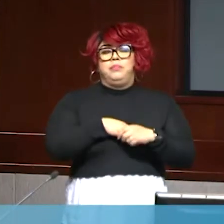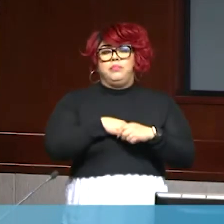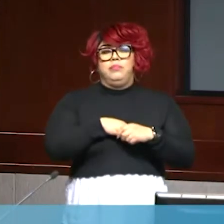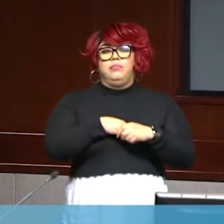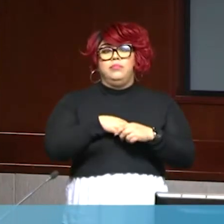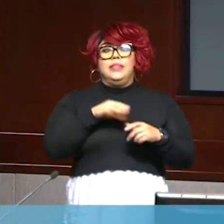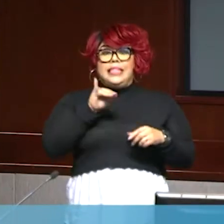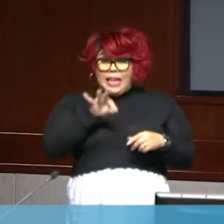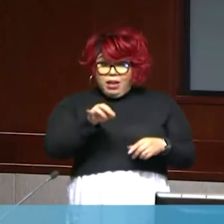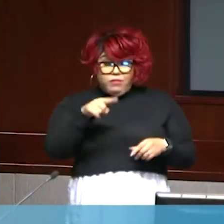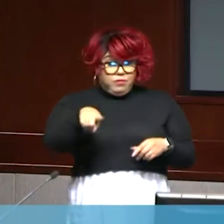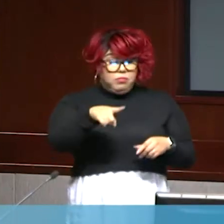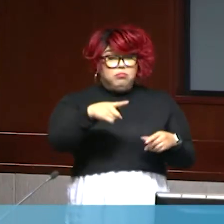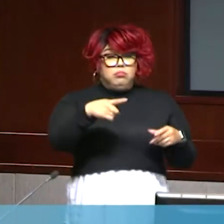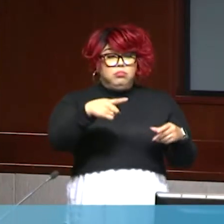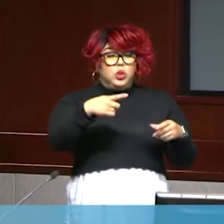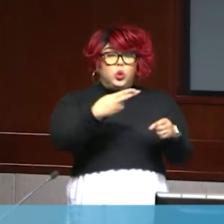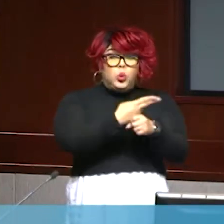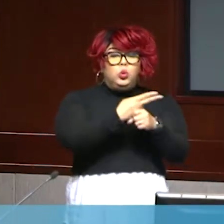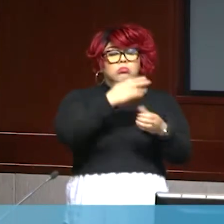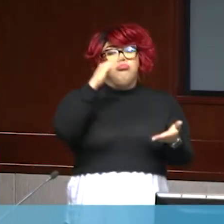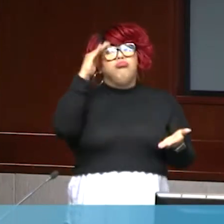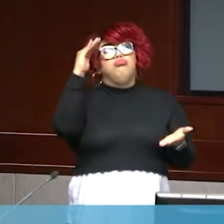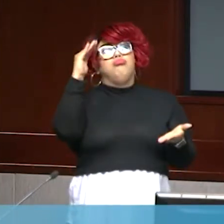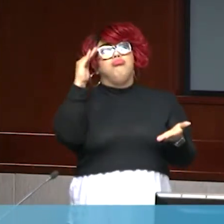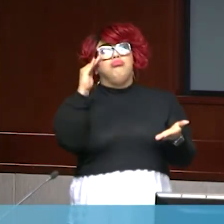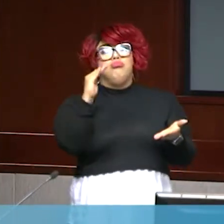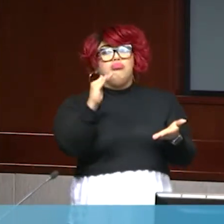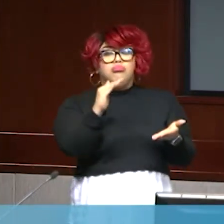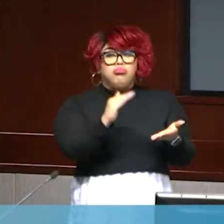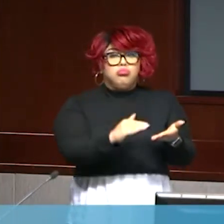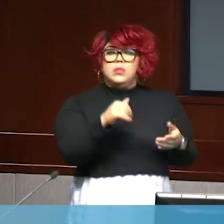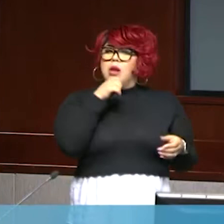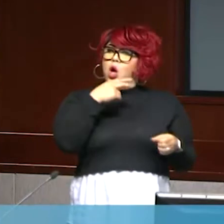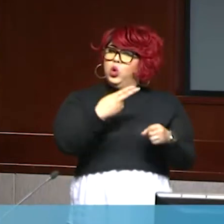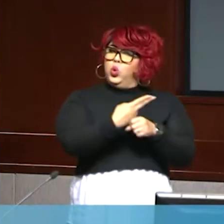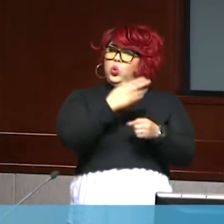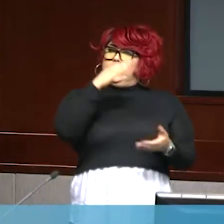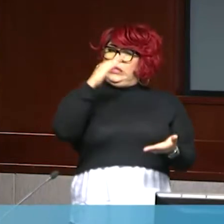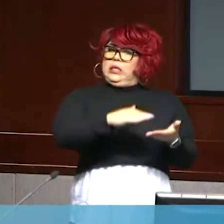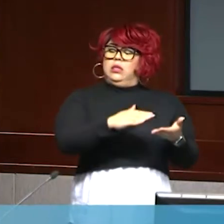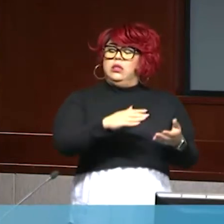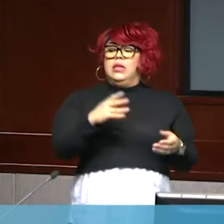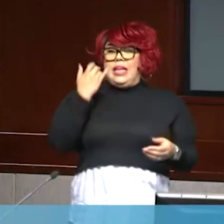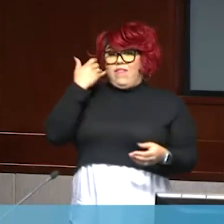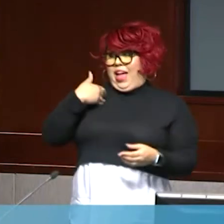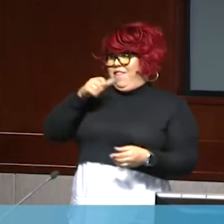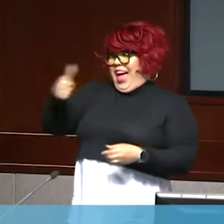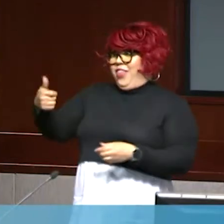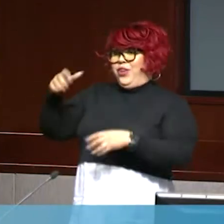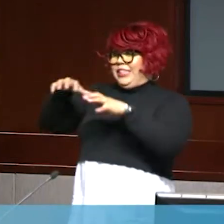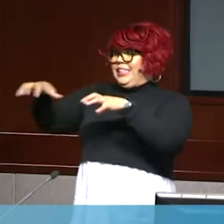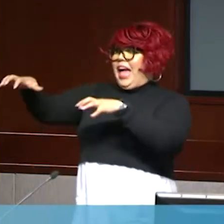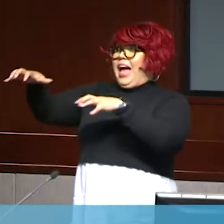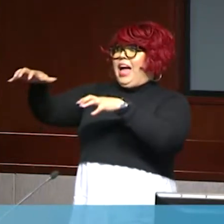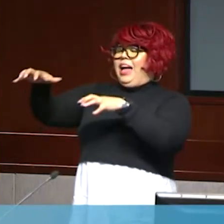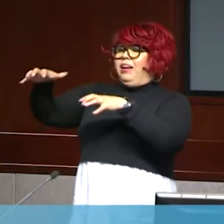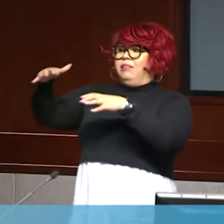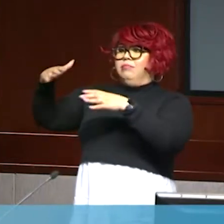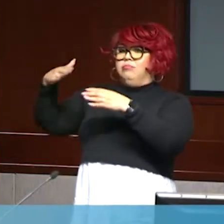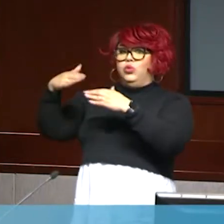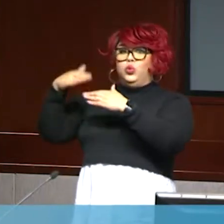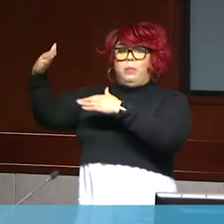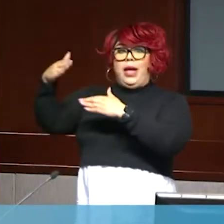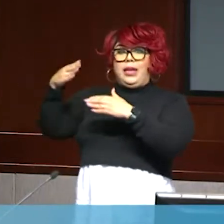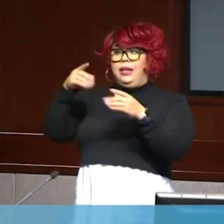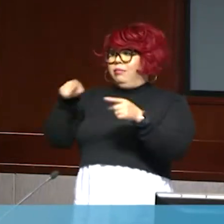being used well enough, and we have partners in other counties who have well-used sites or are exceeding their capacity, we have a responsibility to